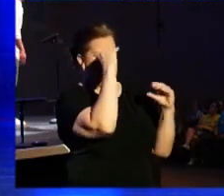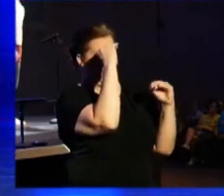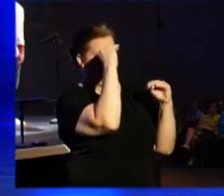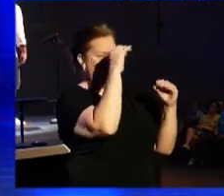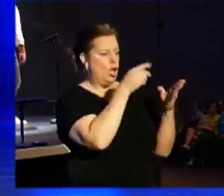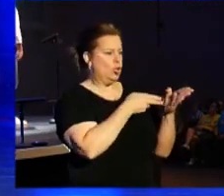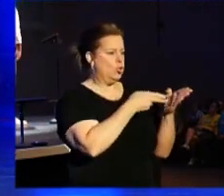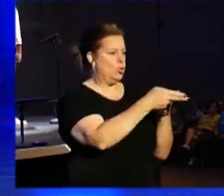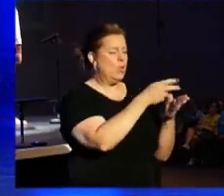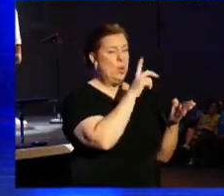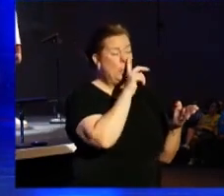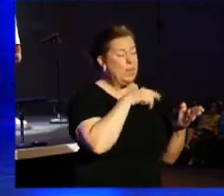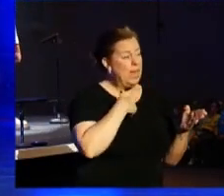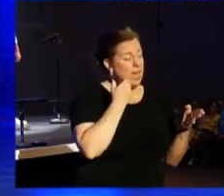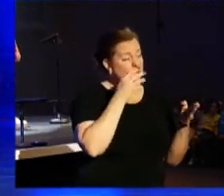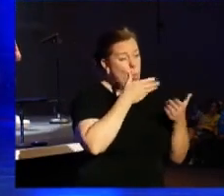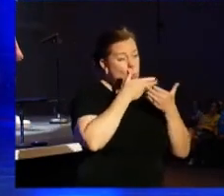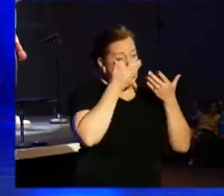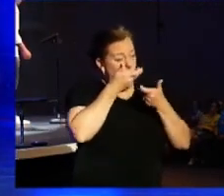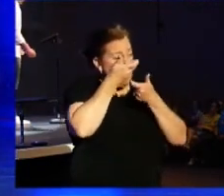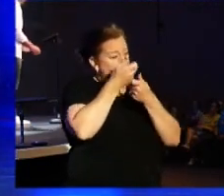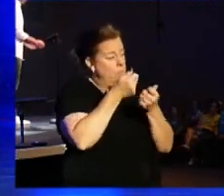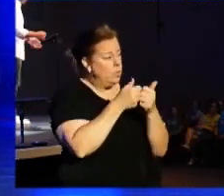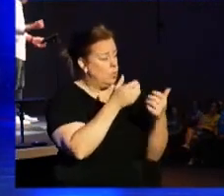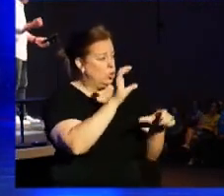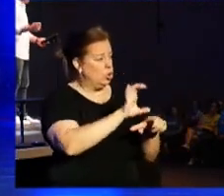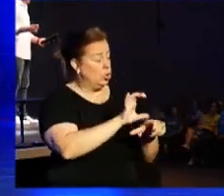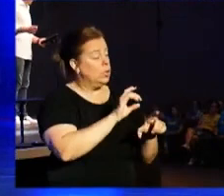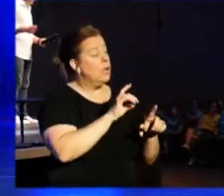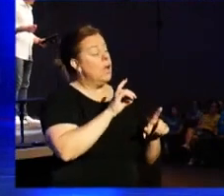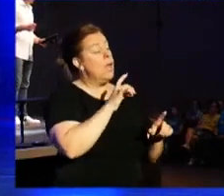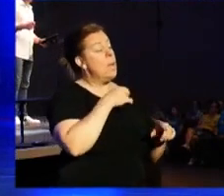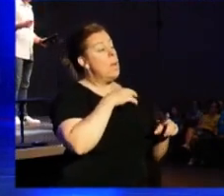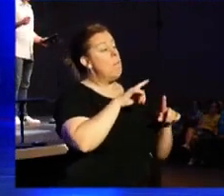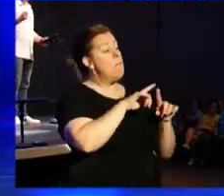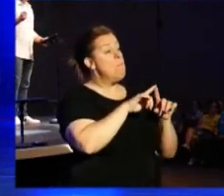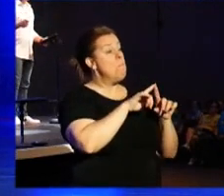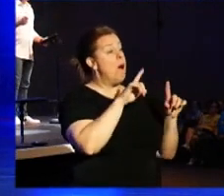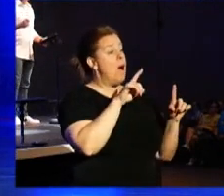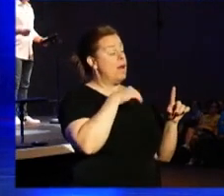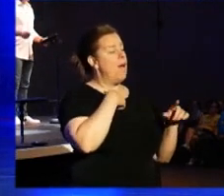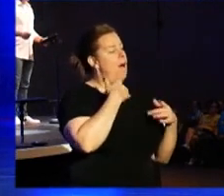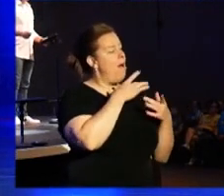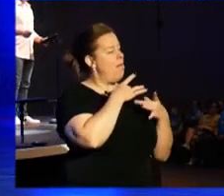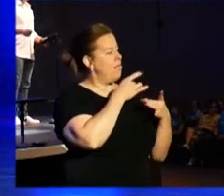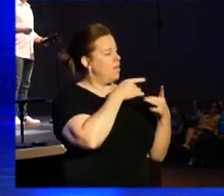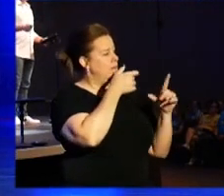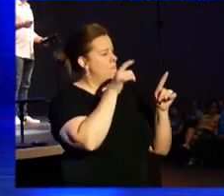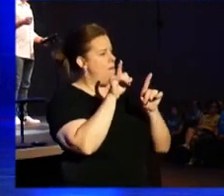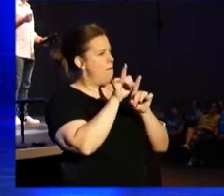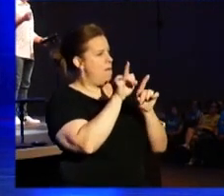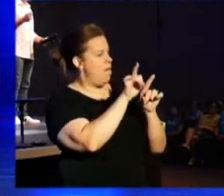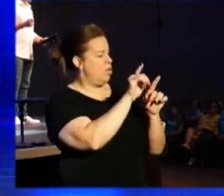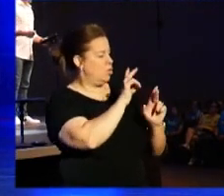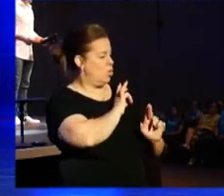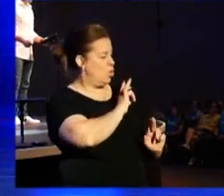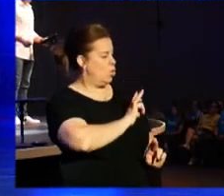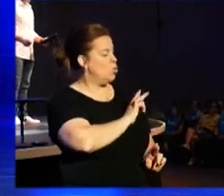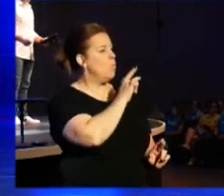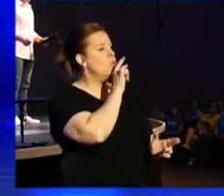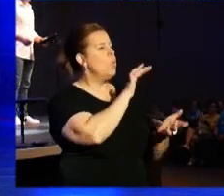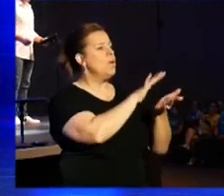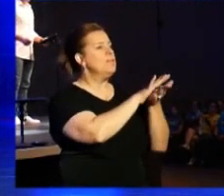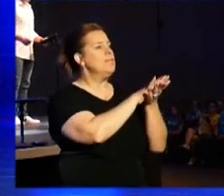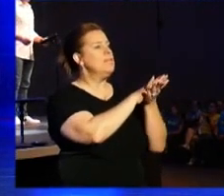no confidence in church, but simply as a human being who was kind to